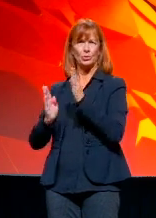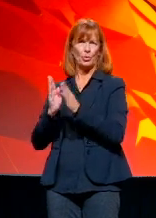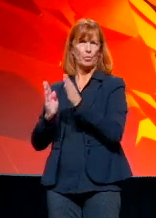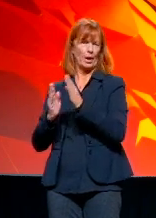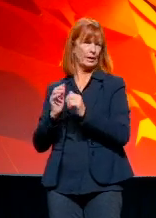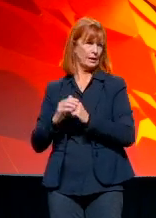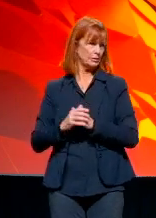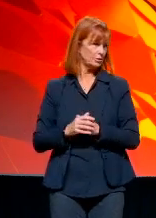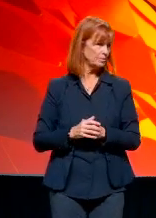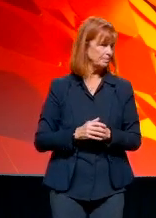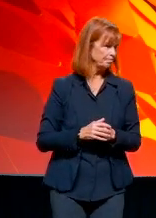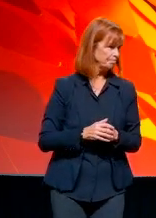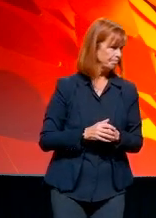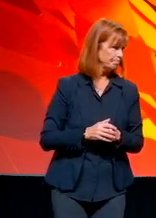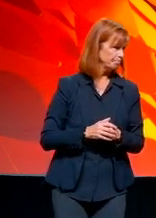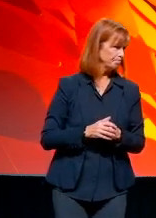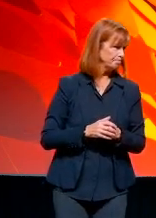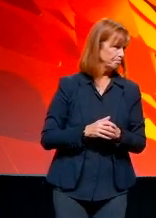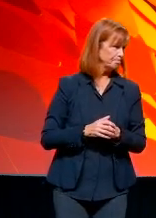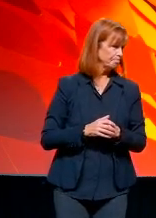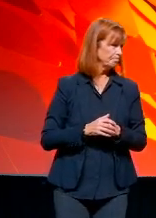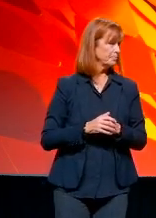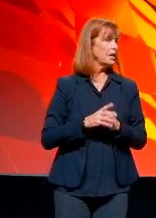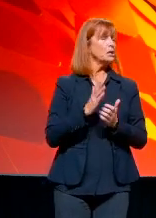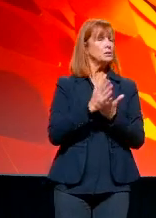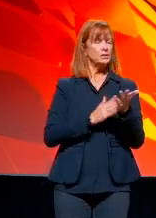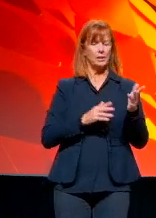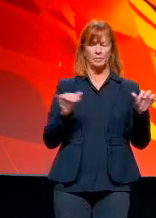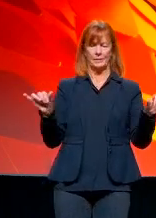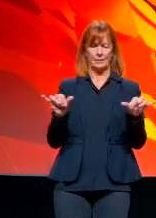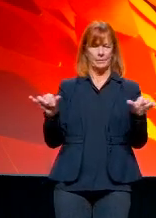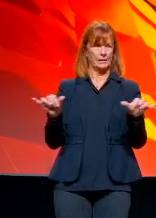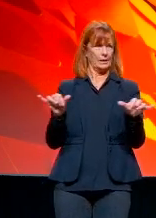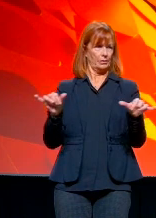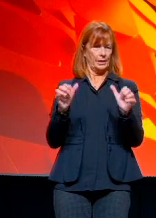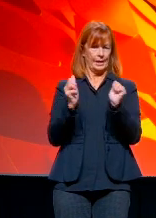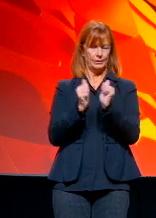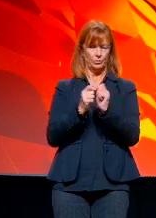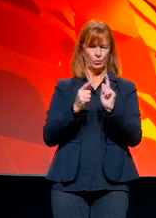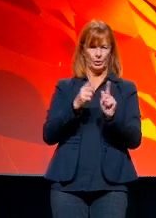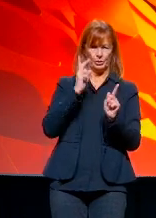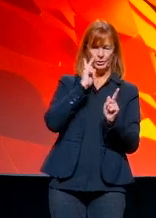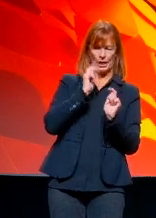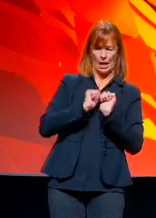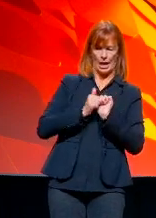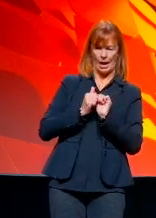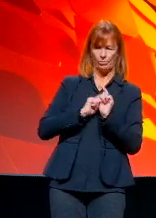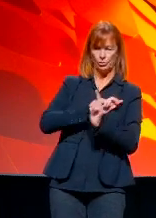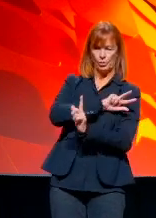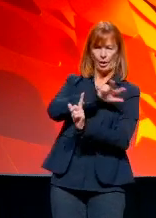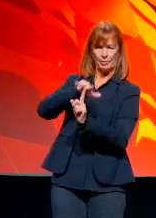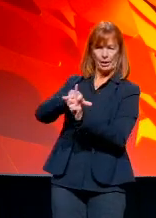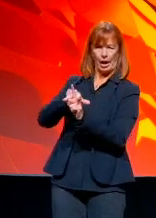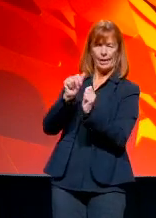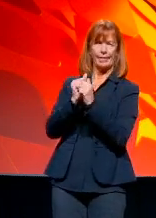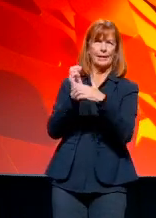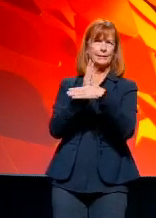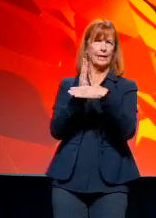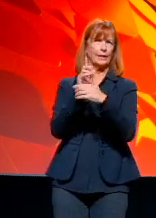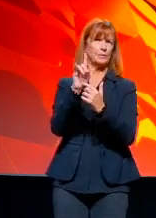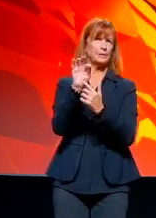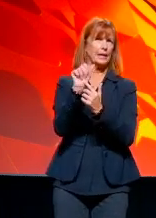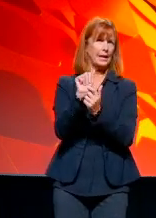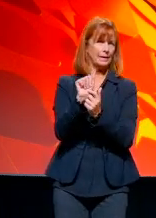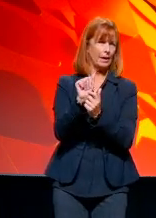I argue that well, there's a lot of similarities that can inspire us like to see how to apply this kind of data-centric and